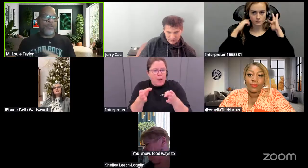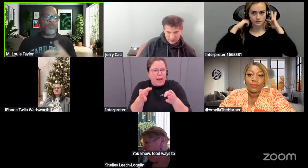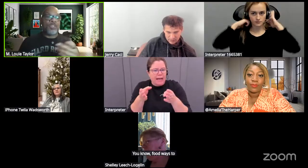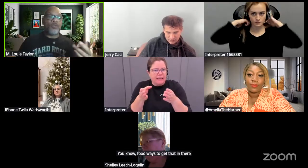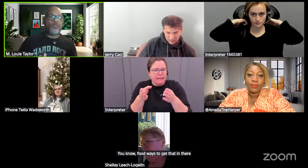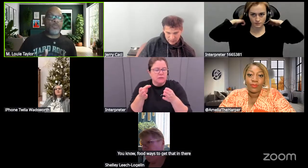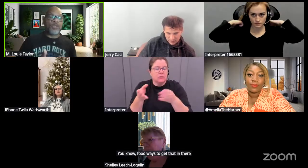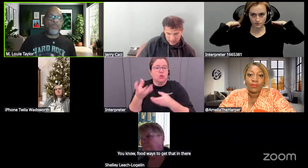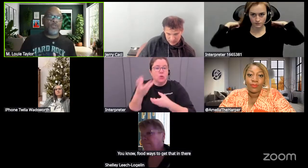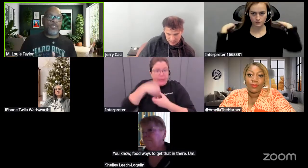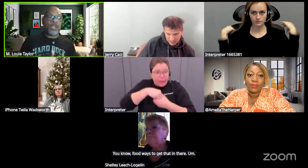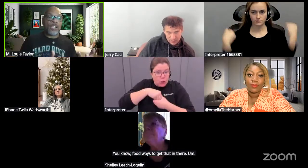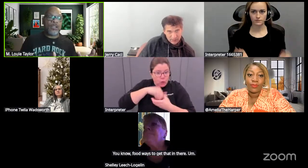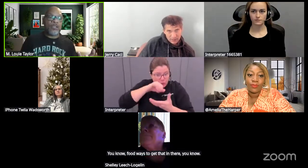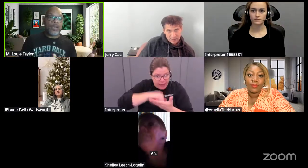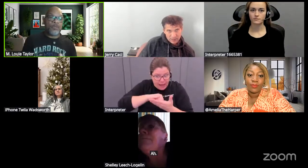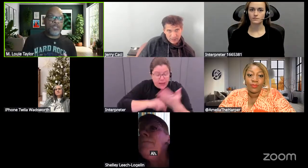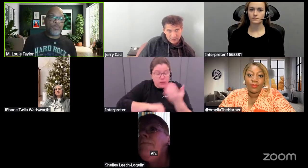there.